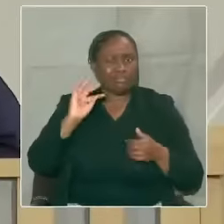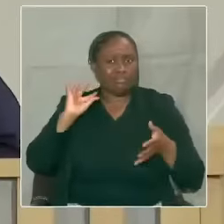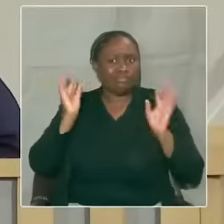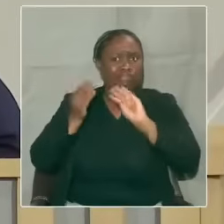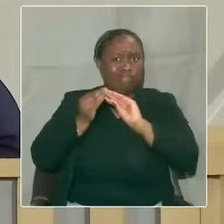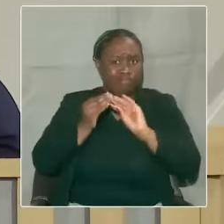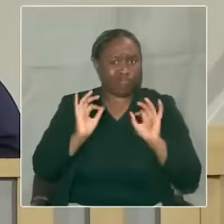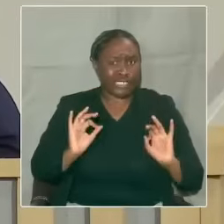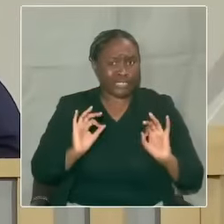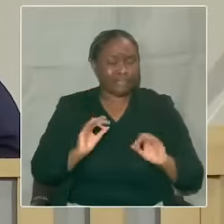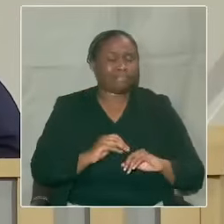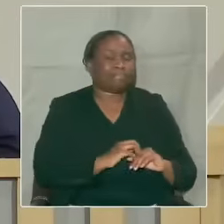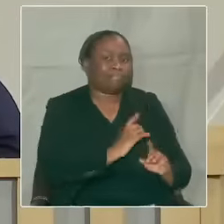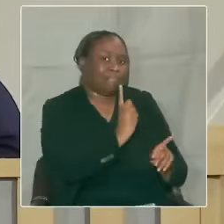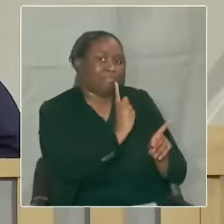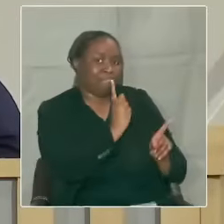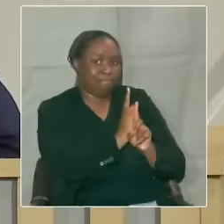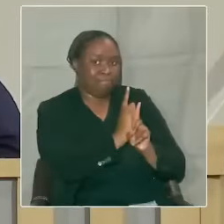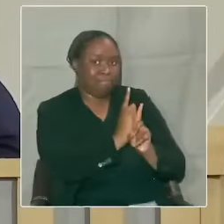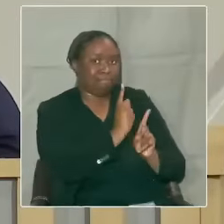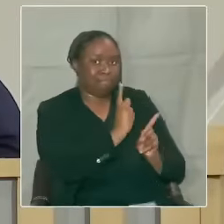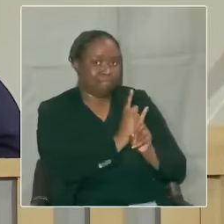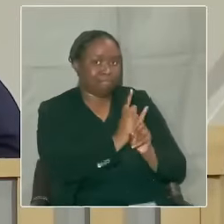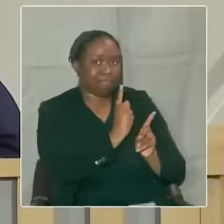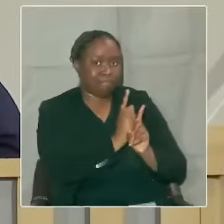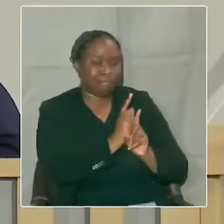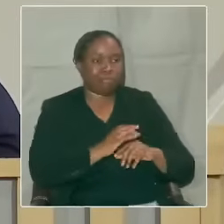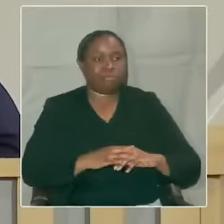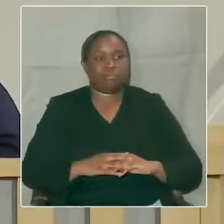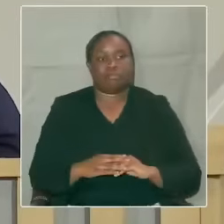Correct? That's correct, Commissioner.